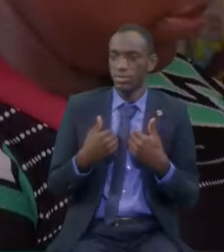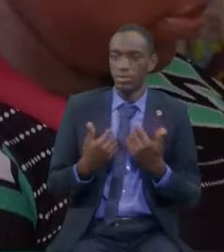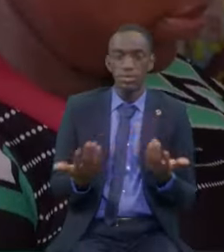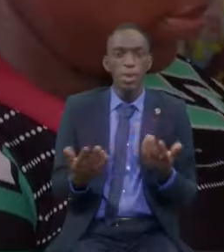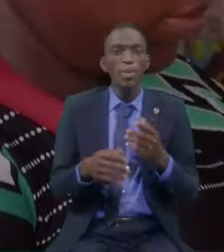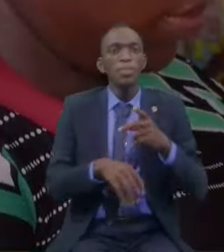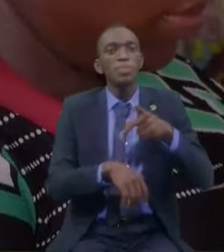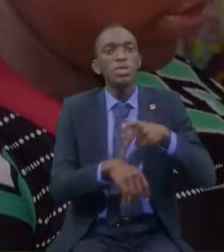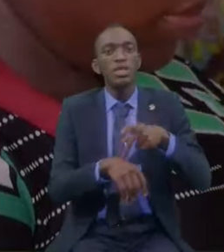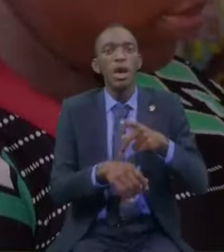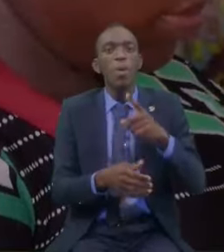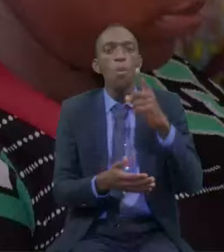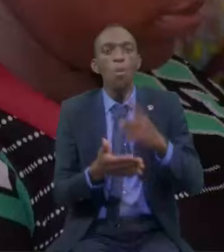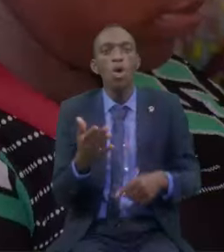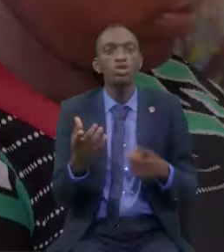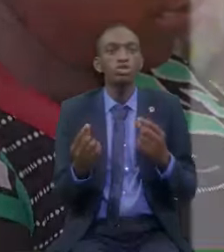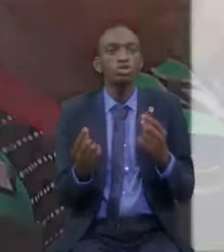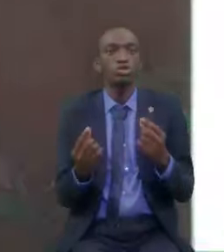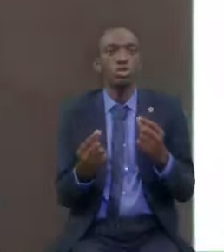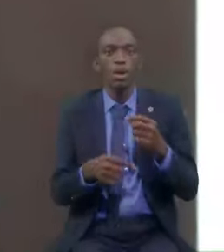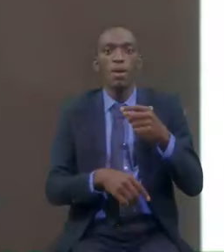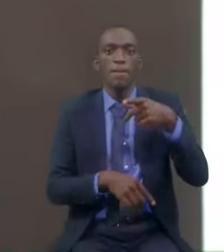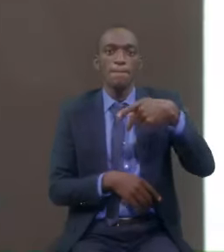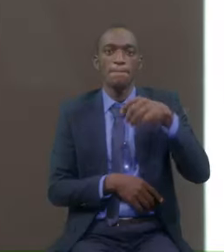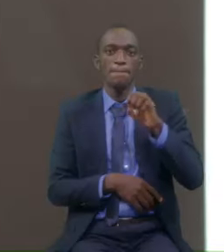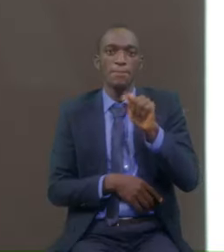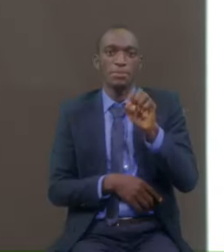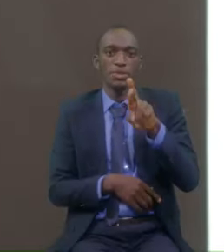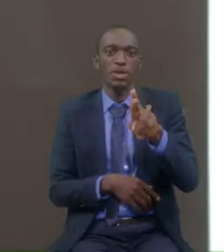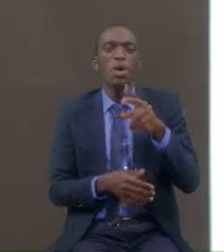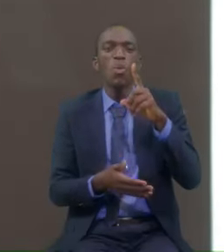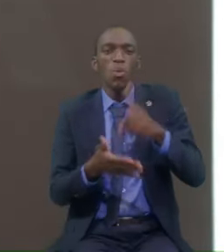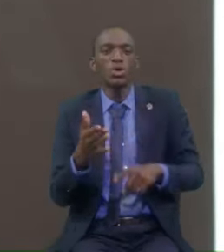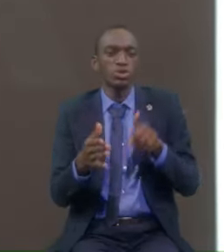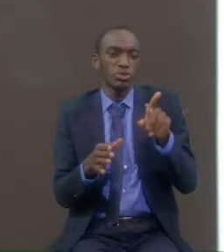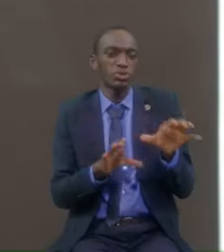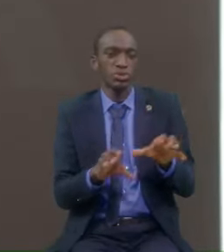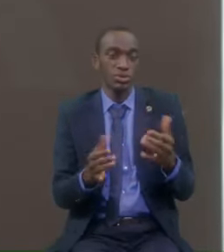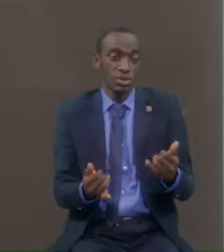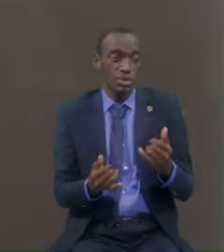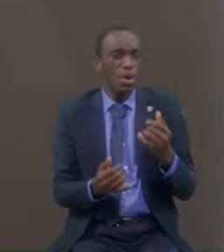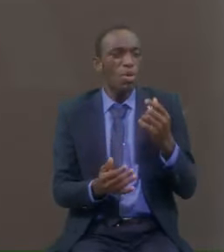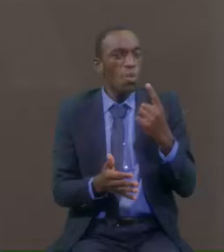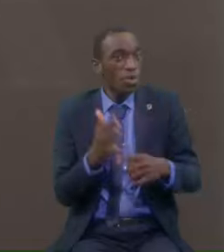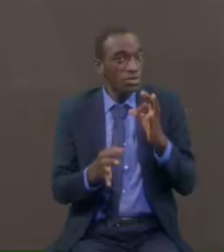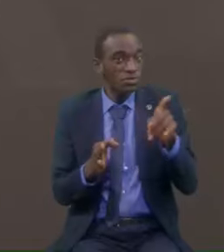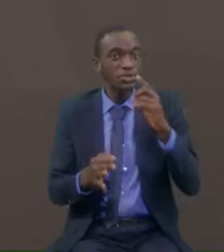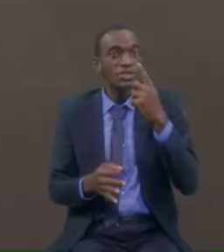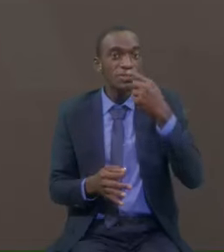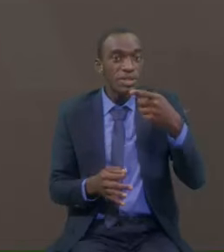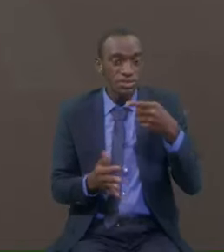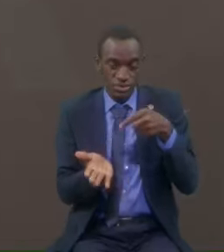not afraid? What if you say this and nothing happened? The old fear had been burnt